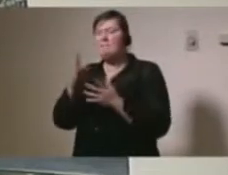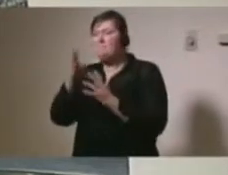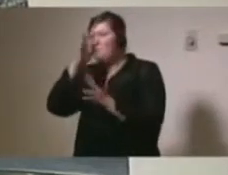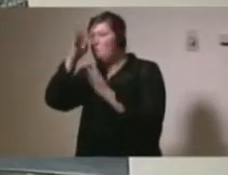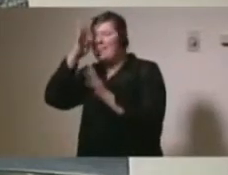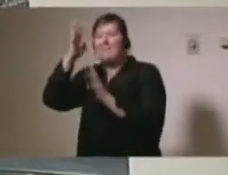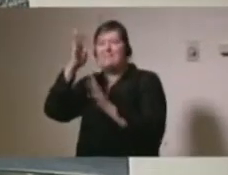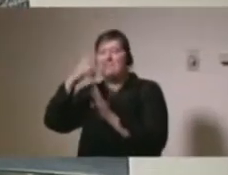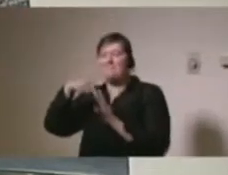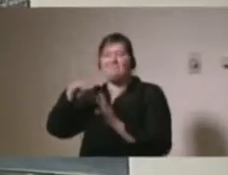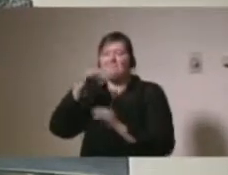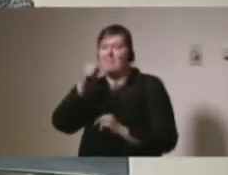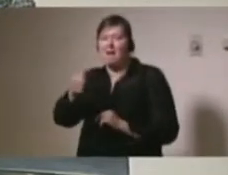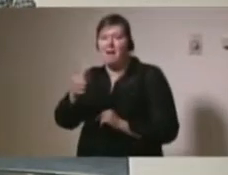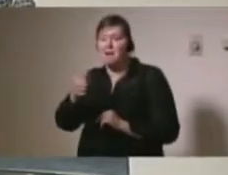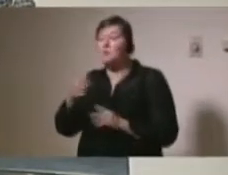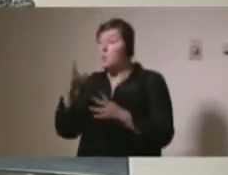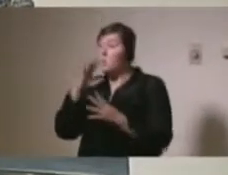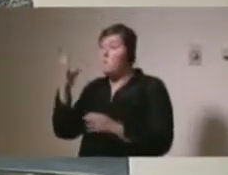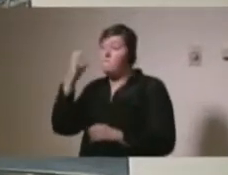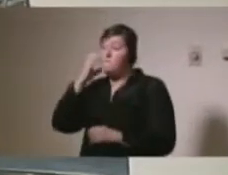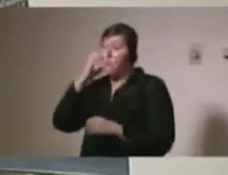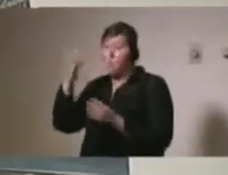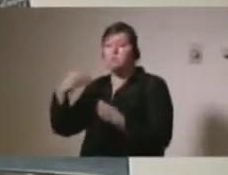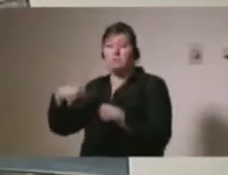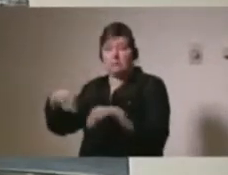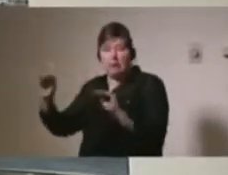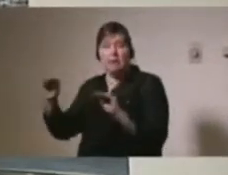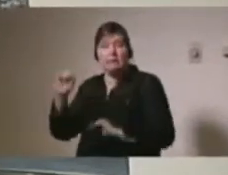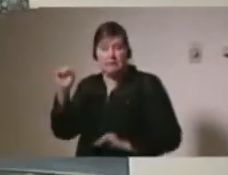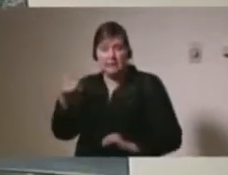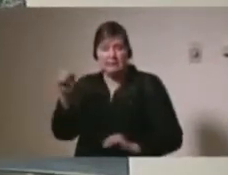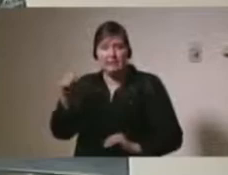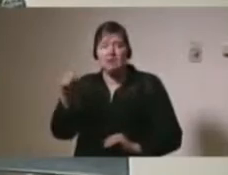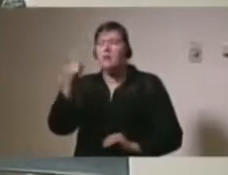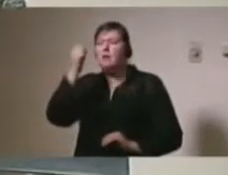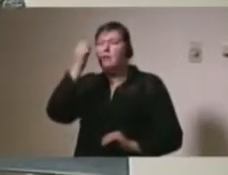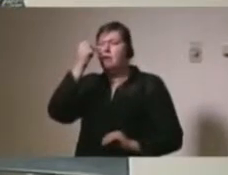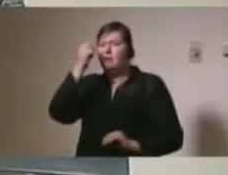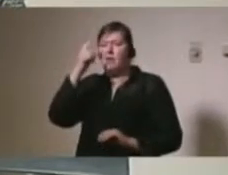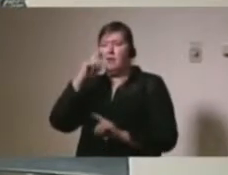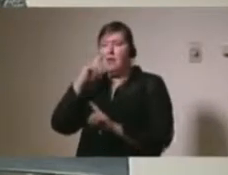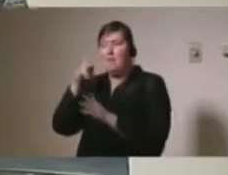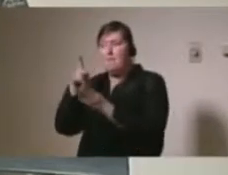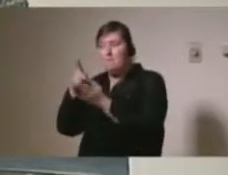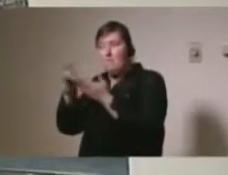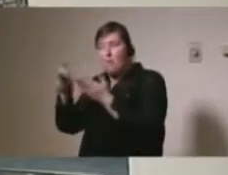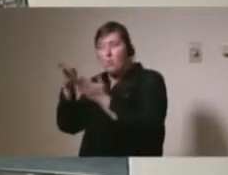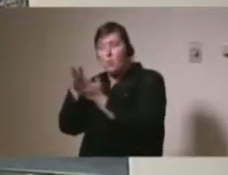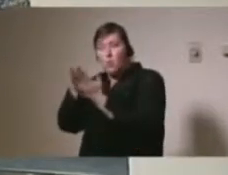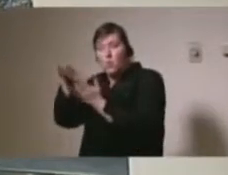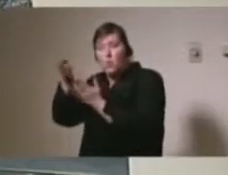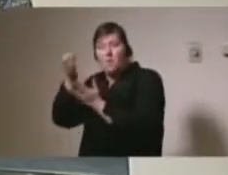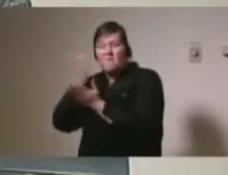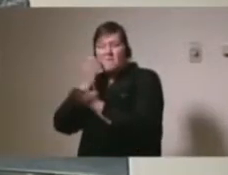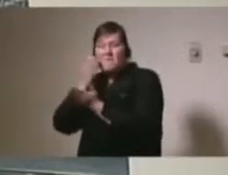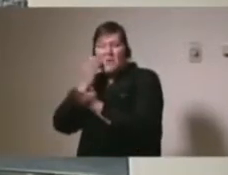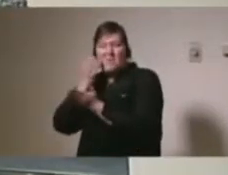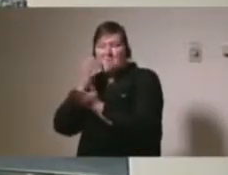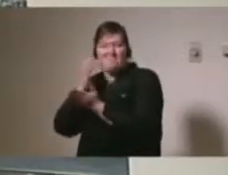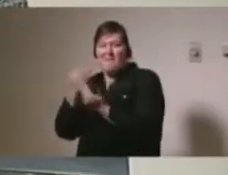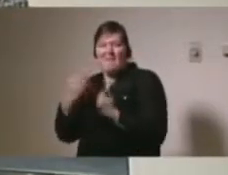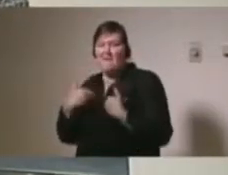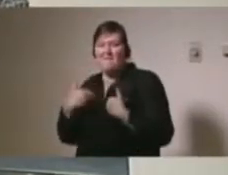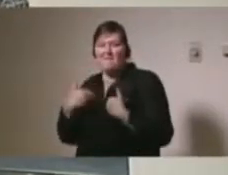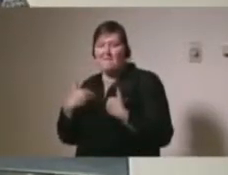sell mobile phones, but we don't yet propose payment through the phone service. That will come, but we don't